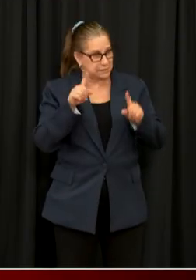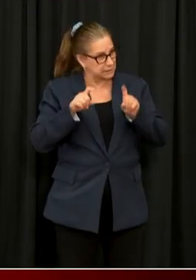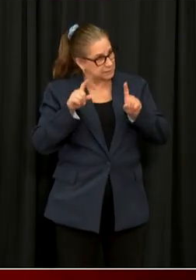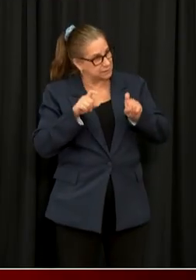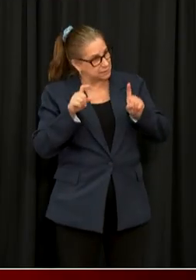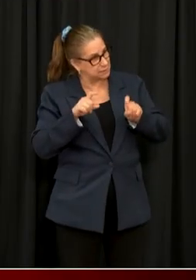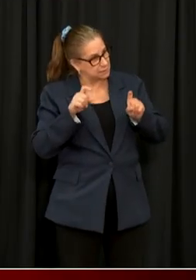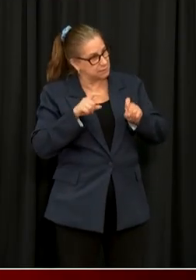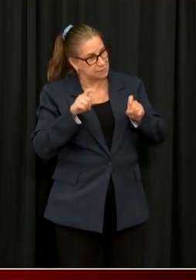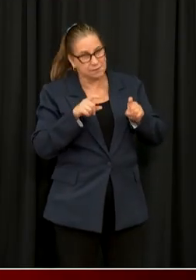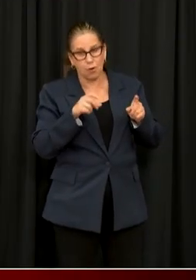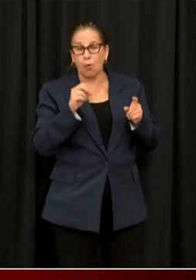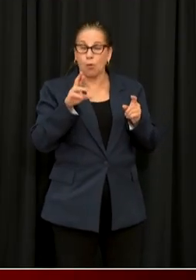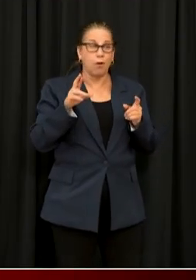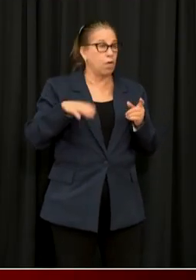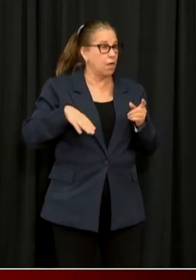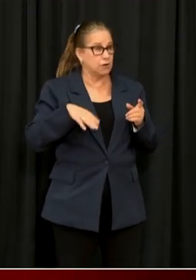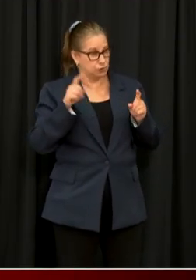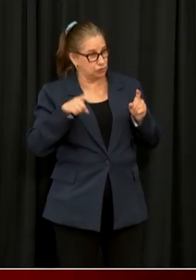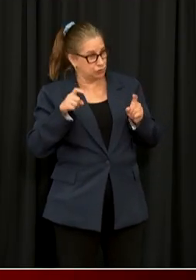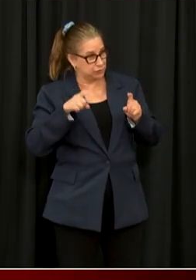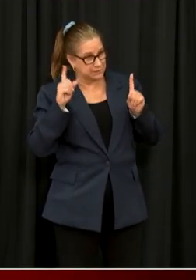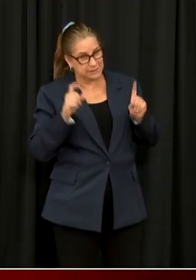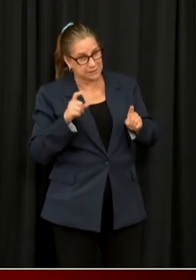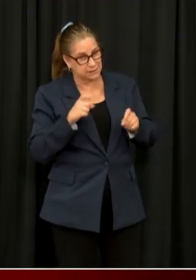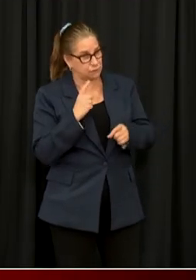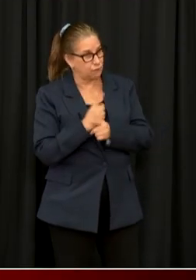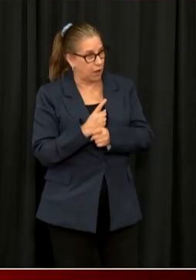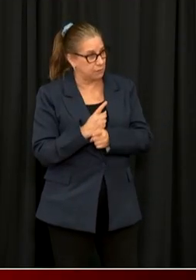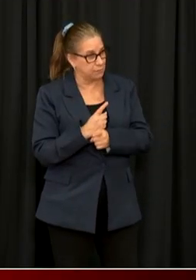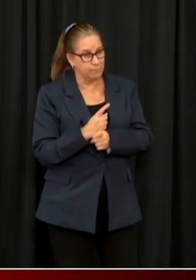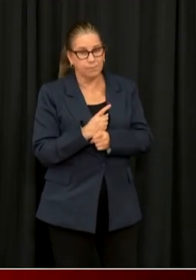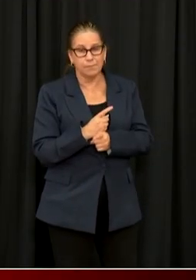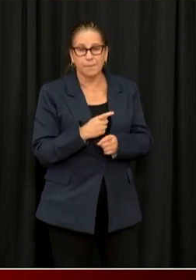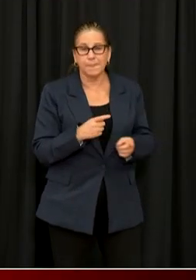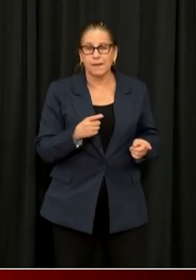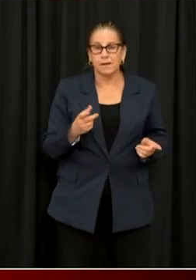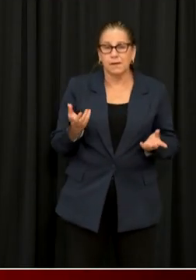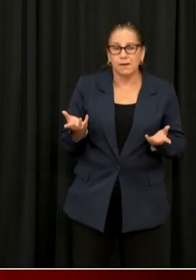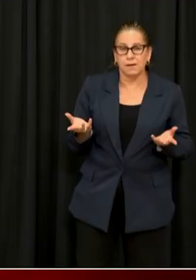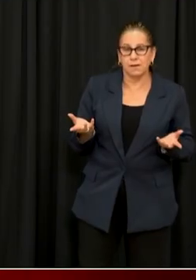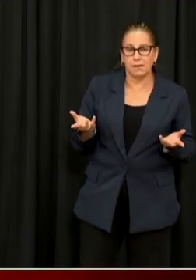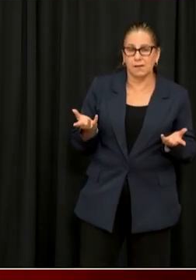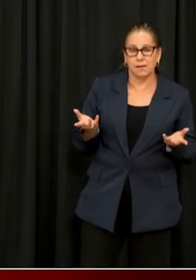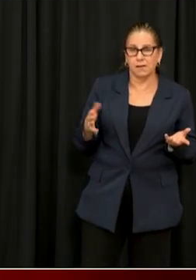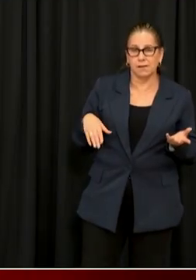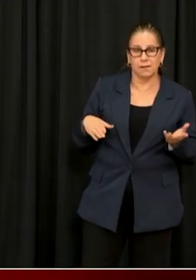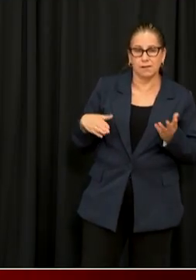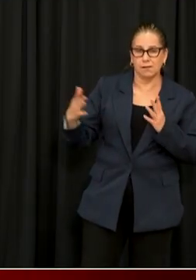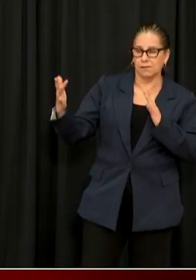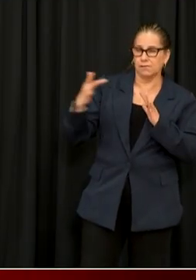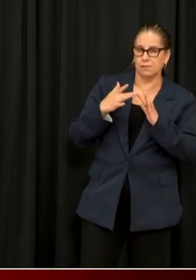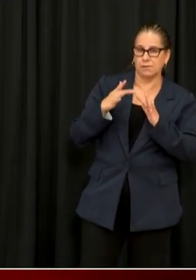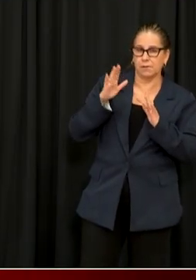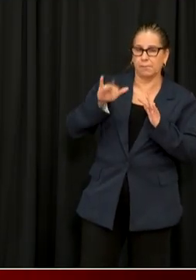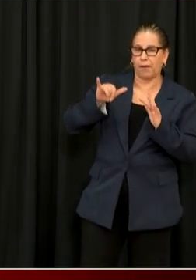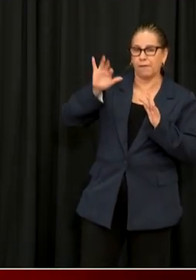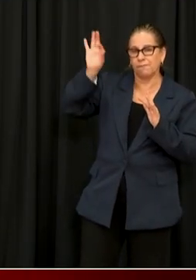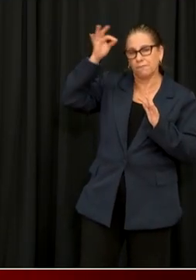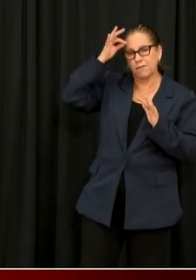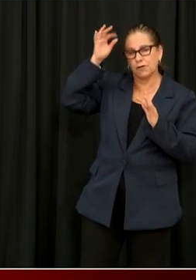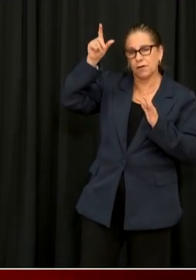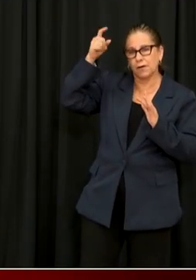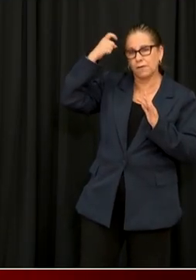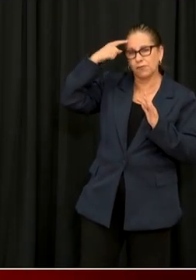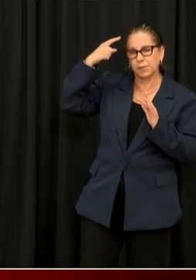that be the most medically prudent thing to do? I'm not sure that we've been contacted by the federal government for our advice for federal